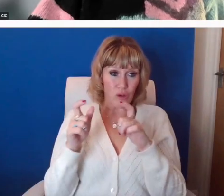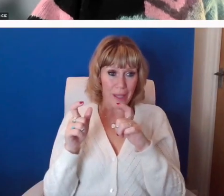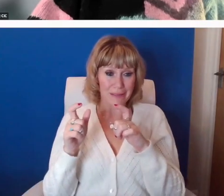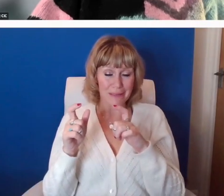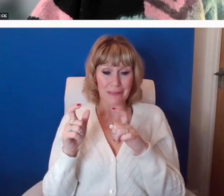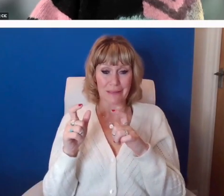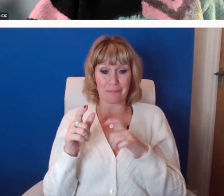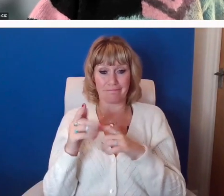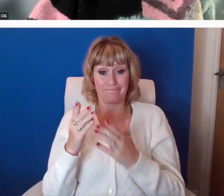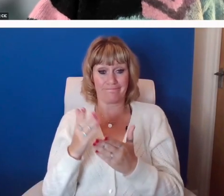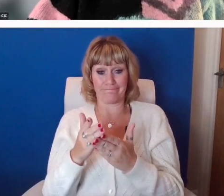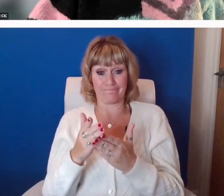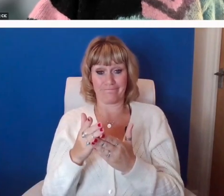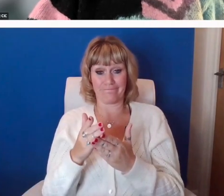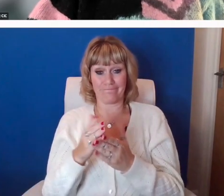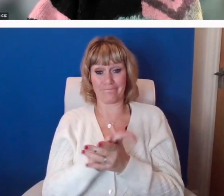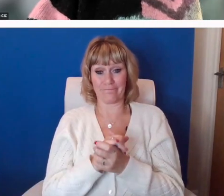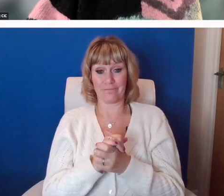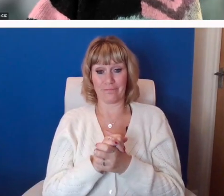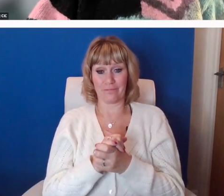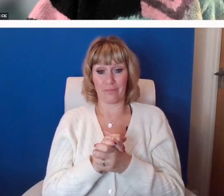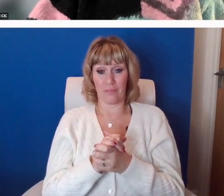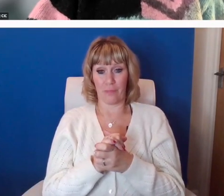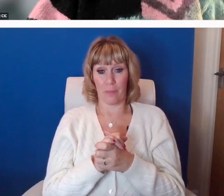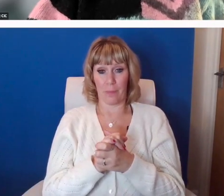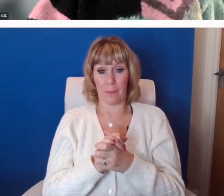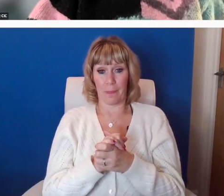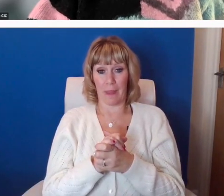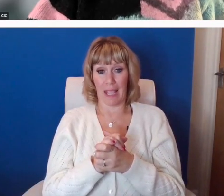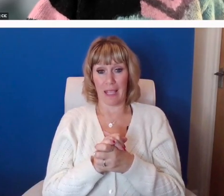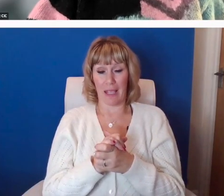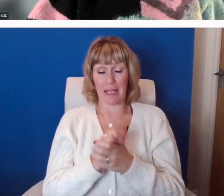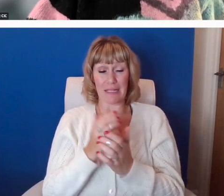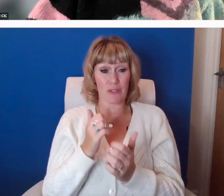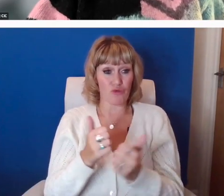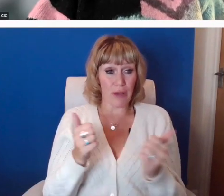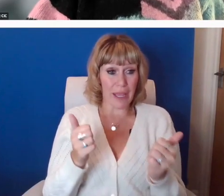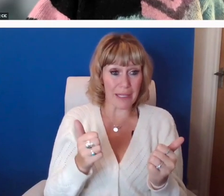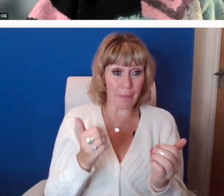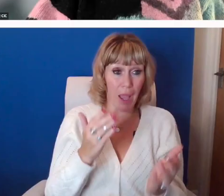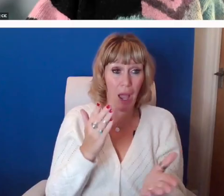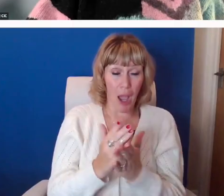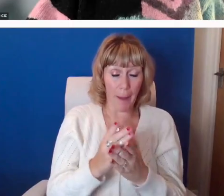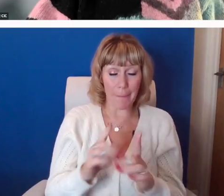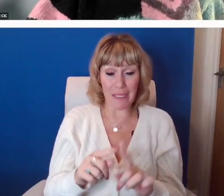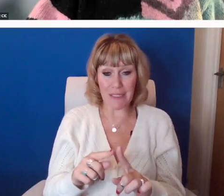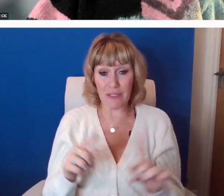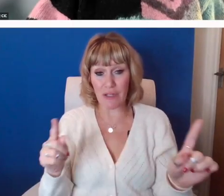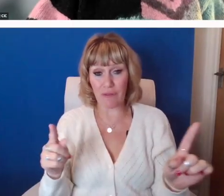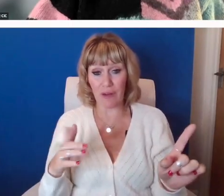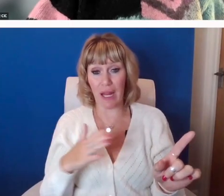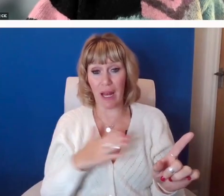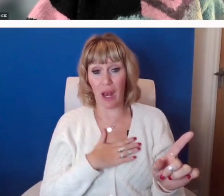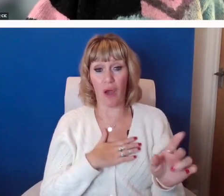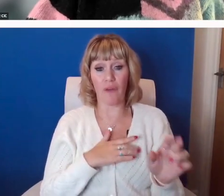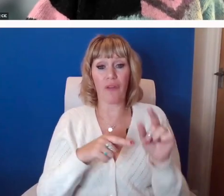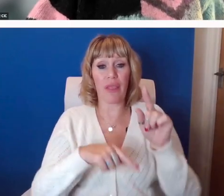think it's great, but it's so different. And I just love the range in this show.